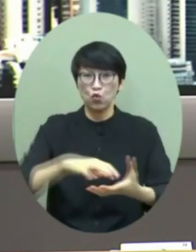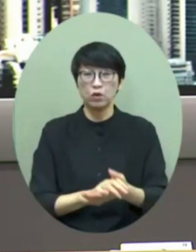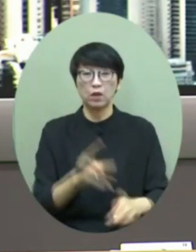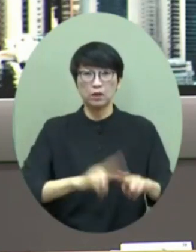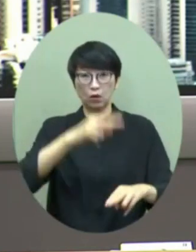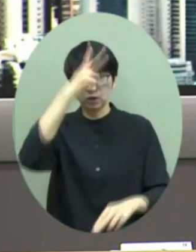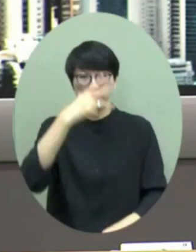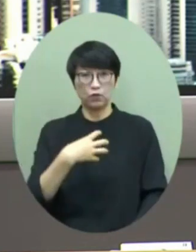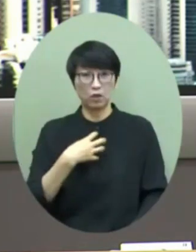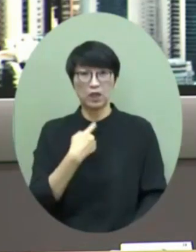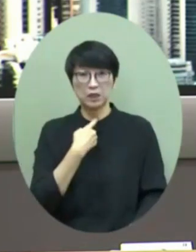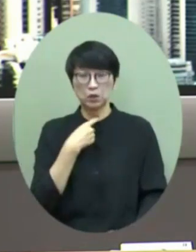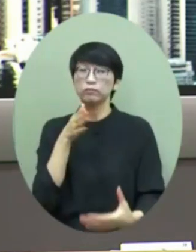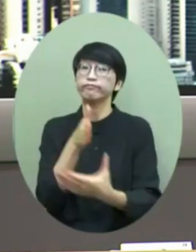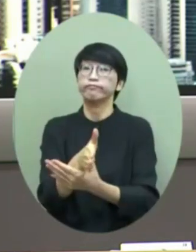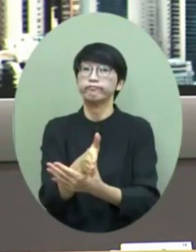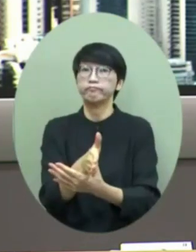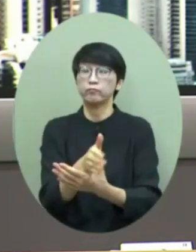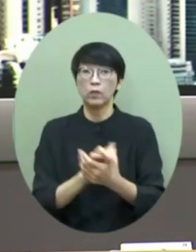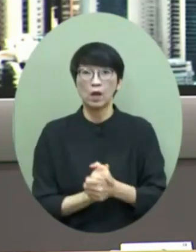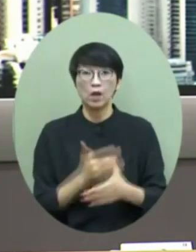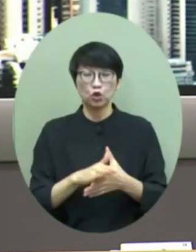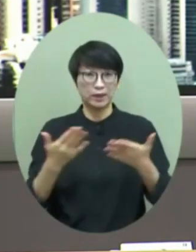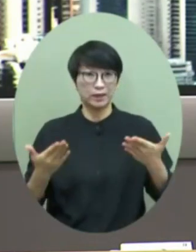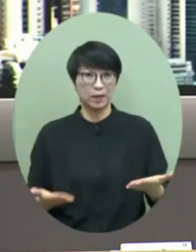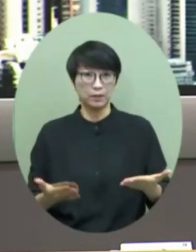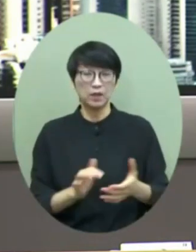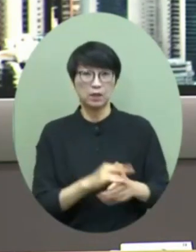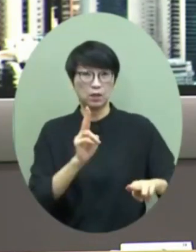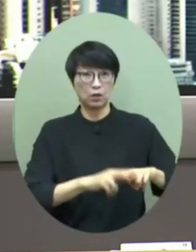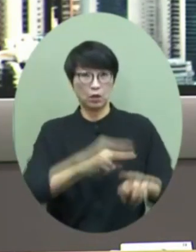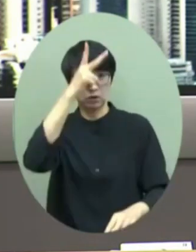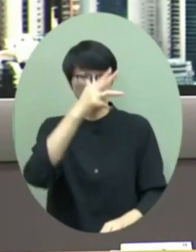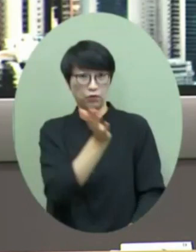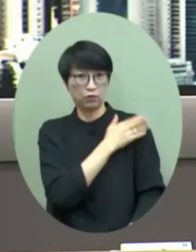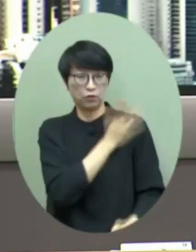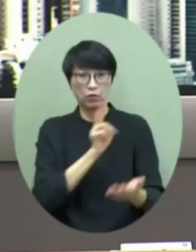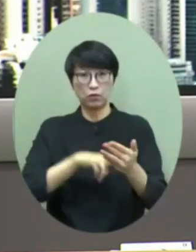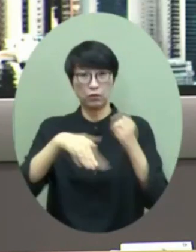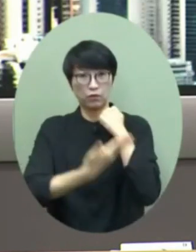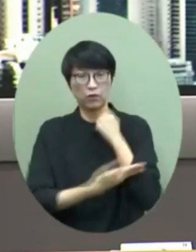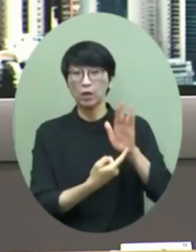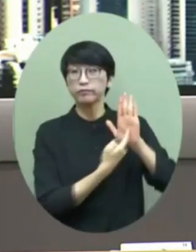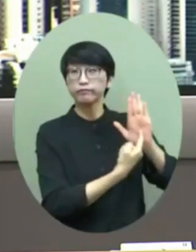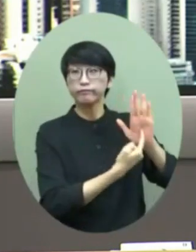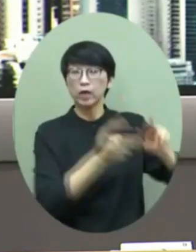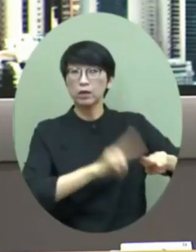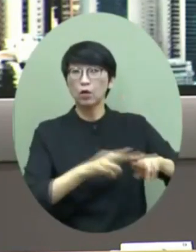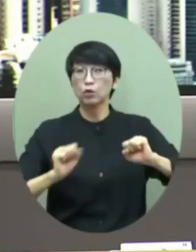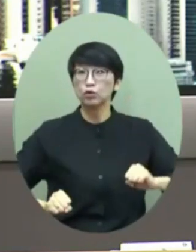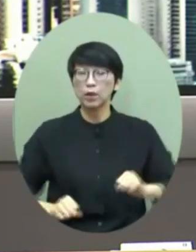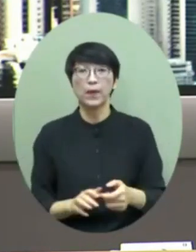has witnessed the turbulences and riots in Hong Kong, and they decided it's time for them to take action.